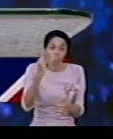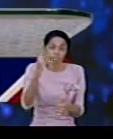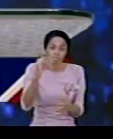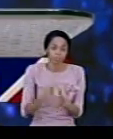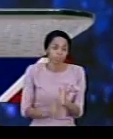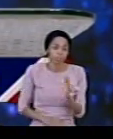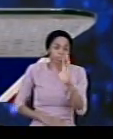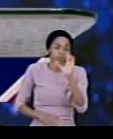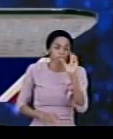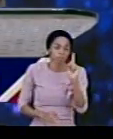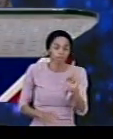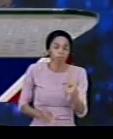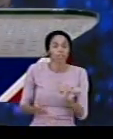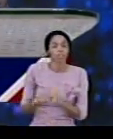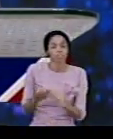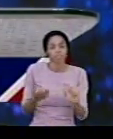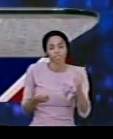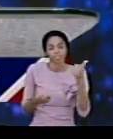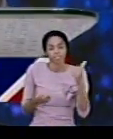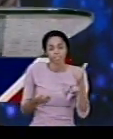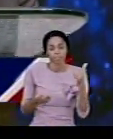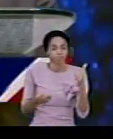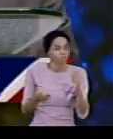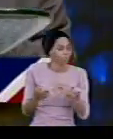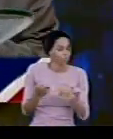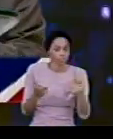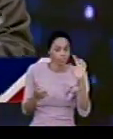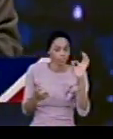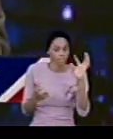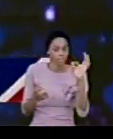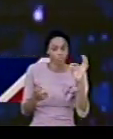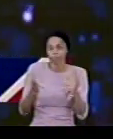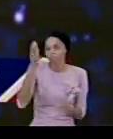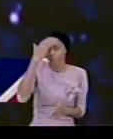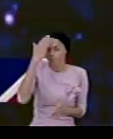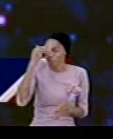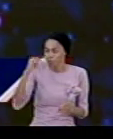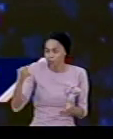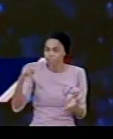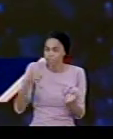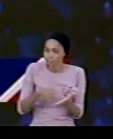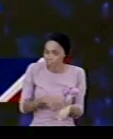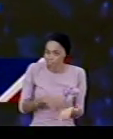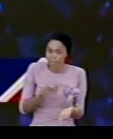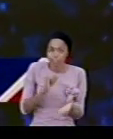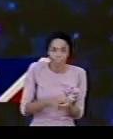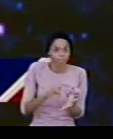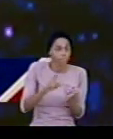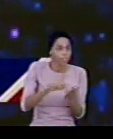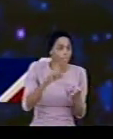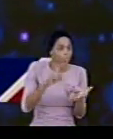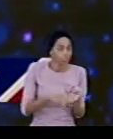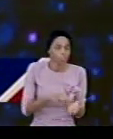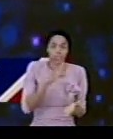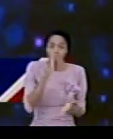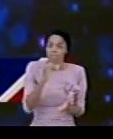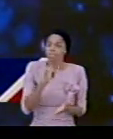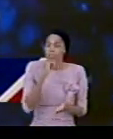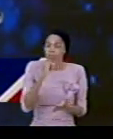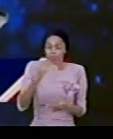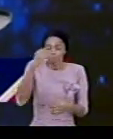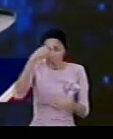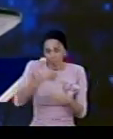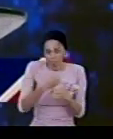verse 9. Knowing this, that the law is not made for a